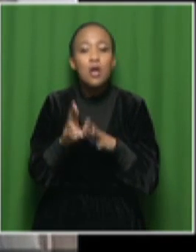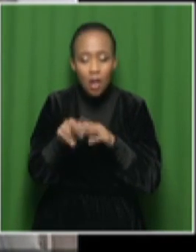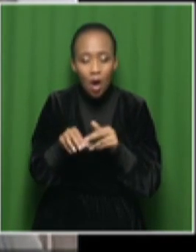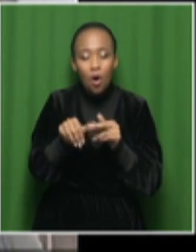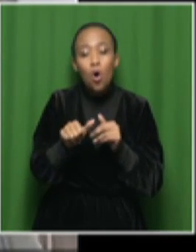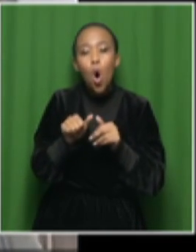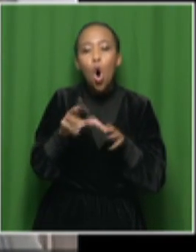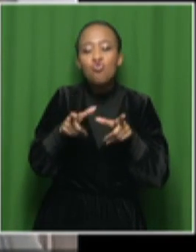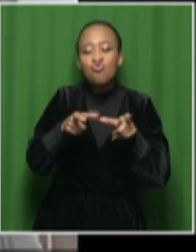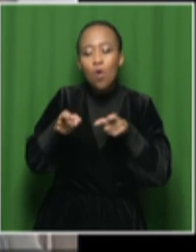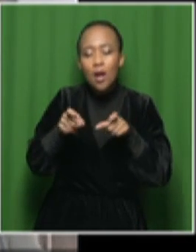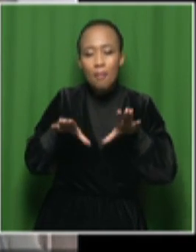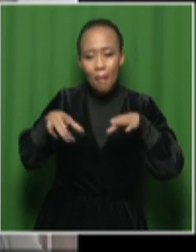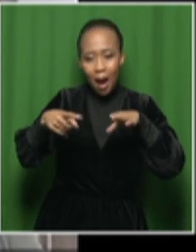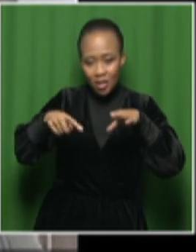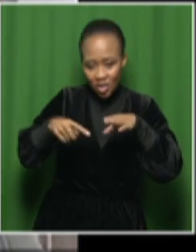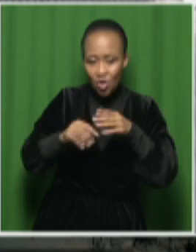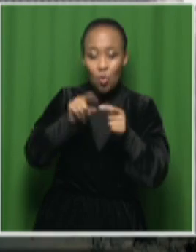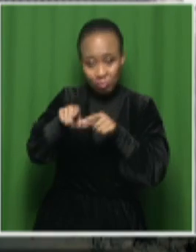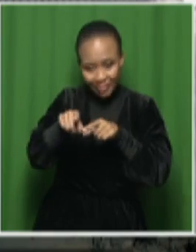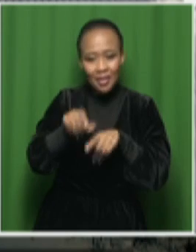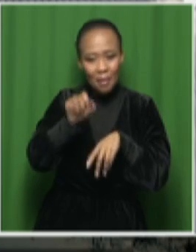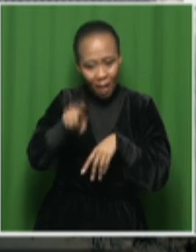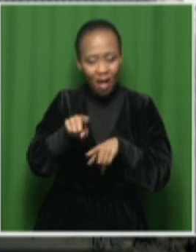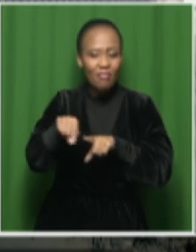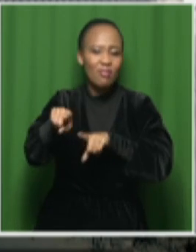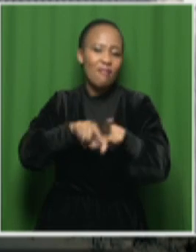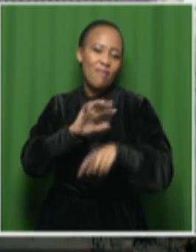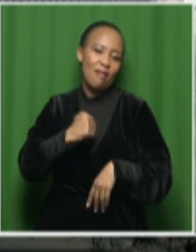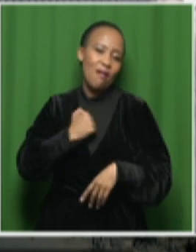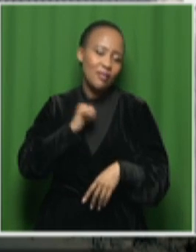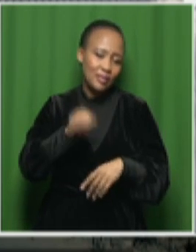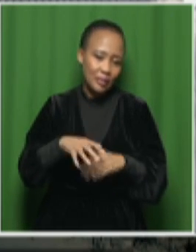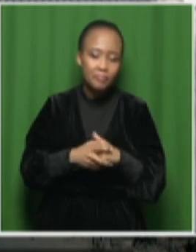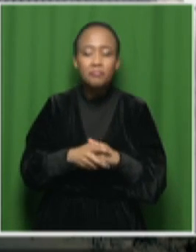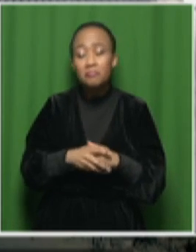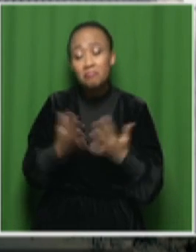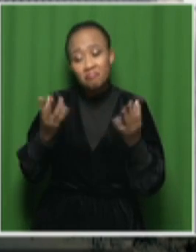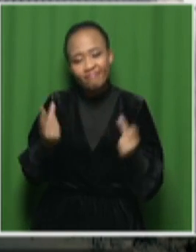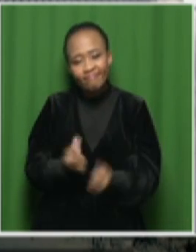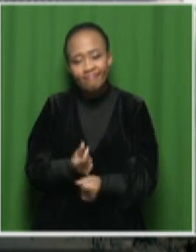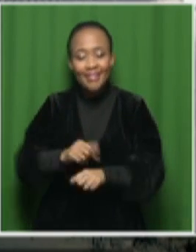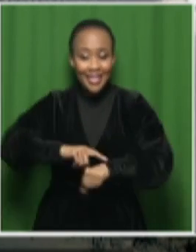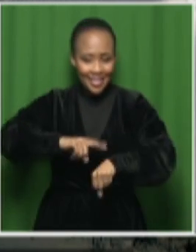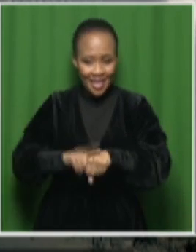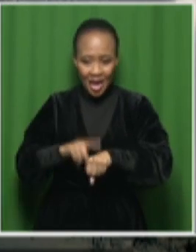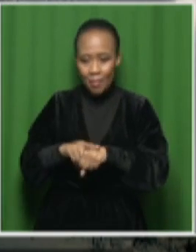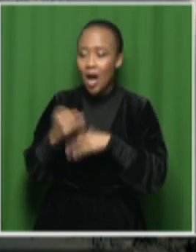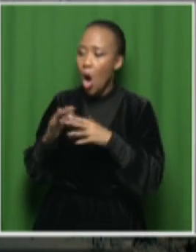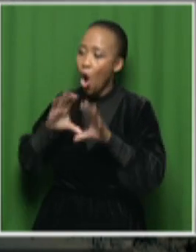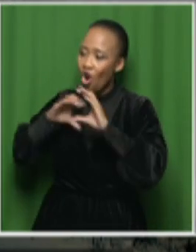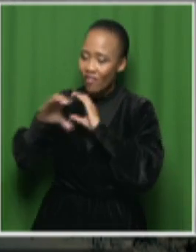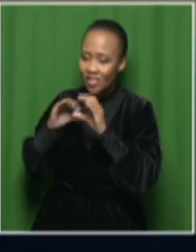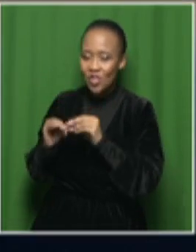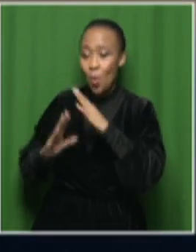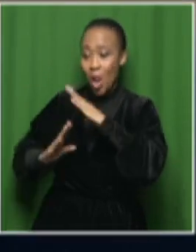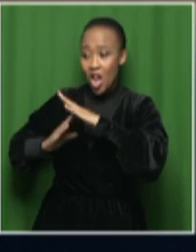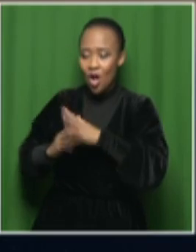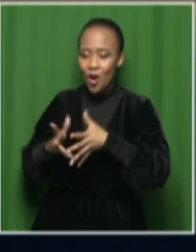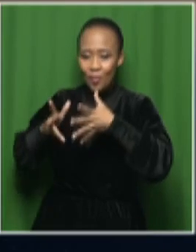get those things off the ground. Well, Sandile, thank you. We have run out of time. I'm going to leave the conversation there. Thank you very much for joining us at this